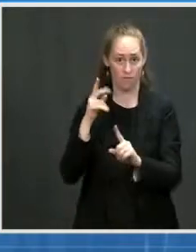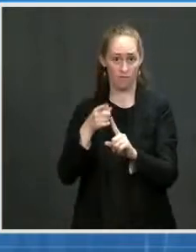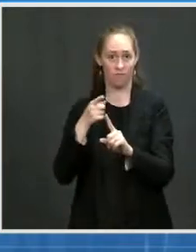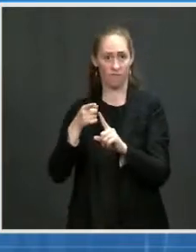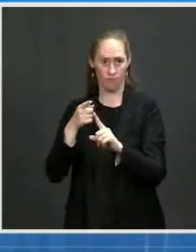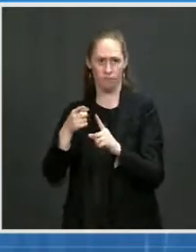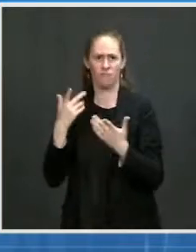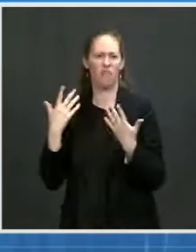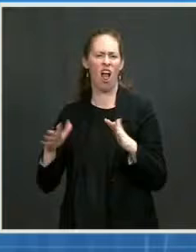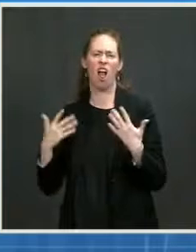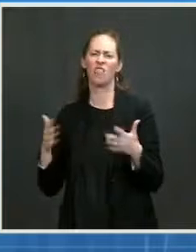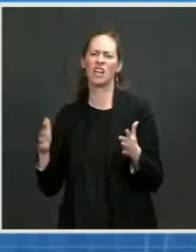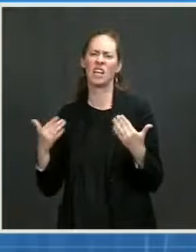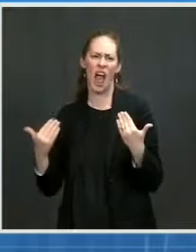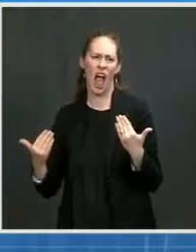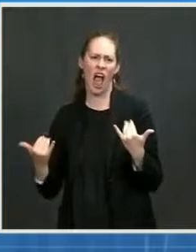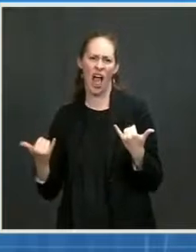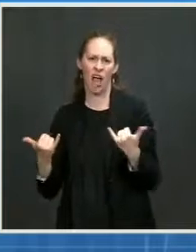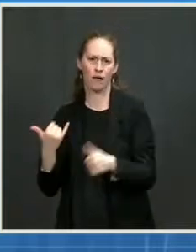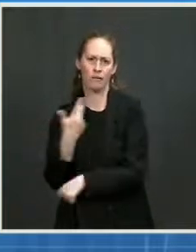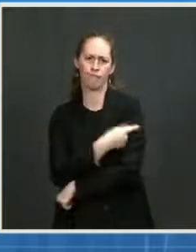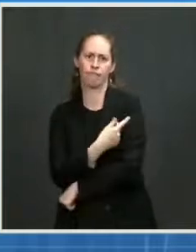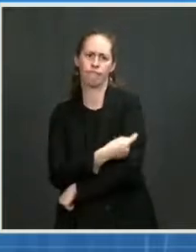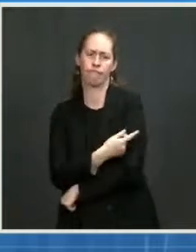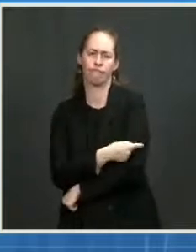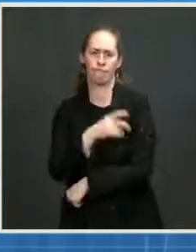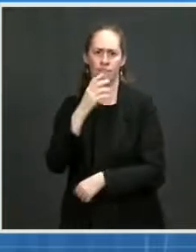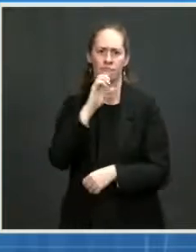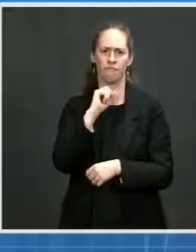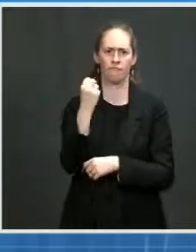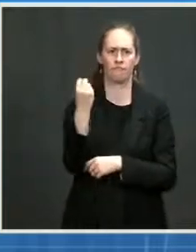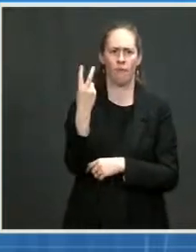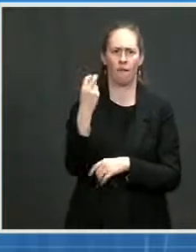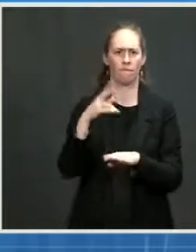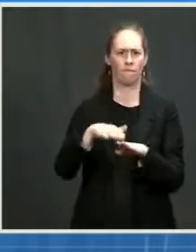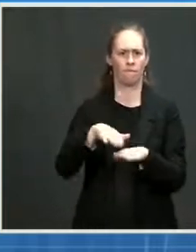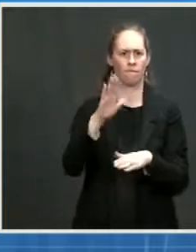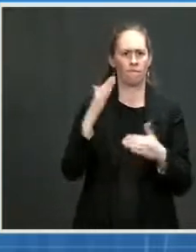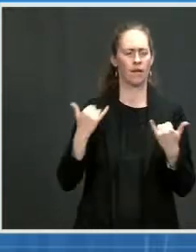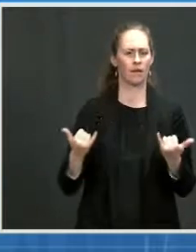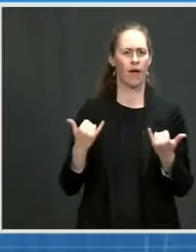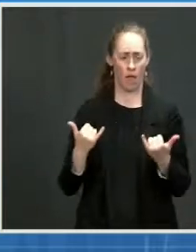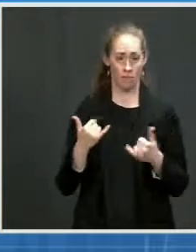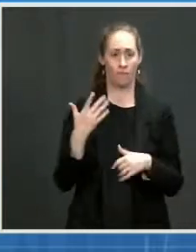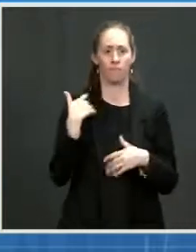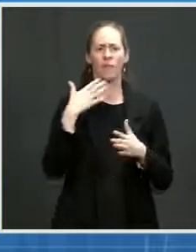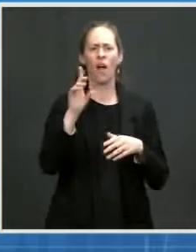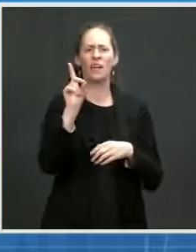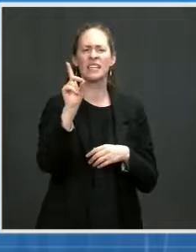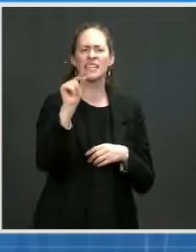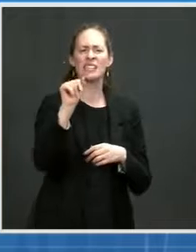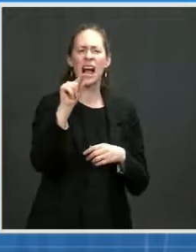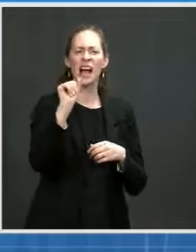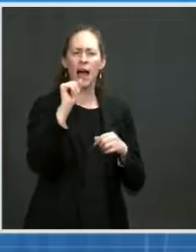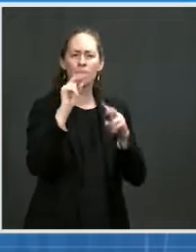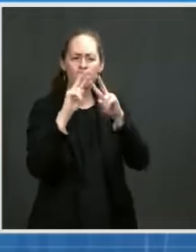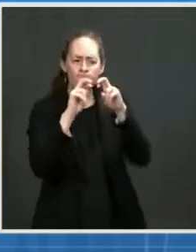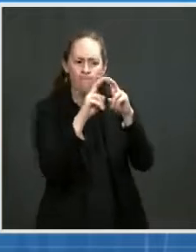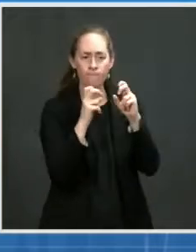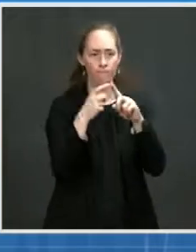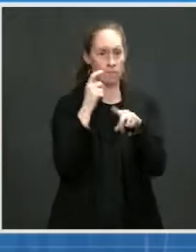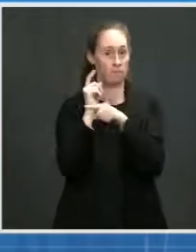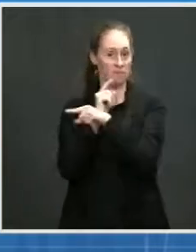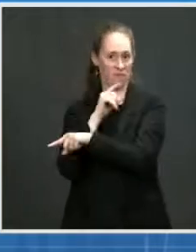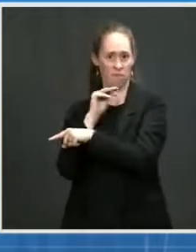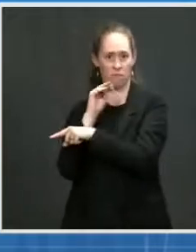vaccinating 12 to 15-year-olds, together with the recent data from Moderna, which likely would lead as we enter into the